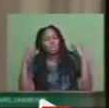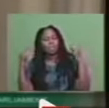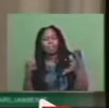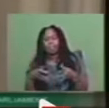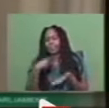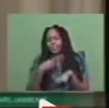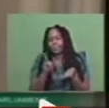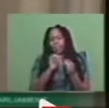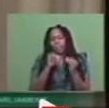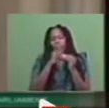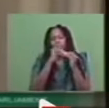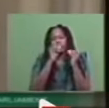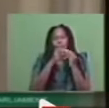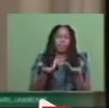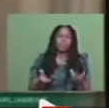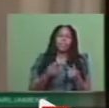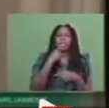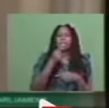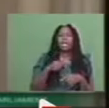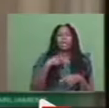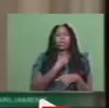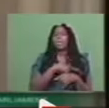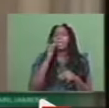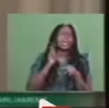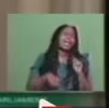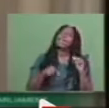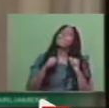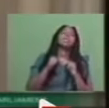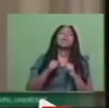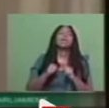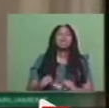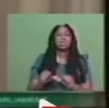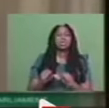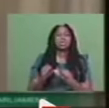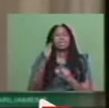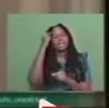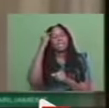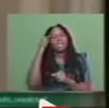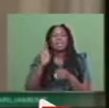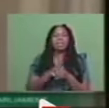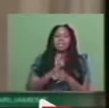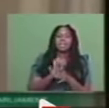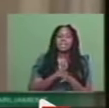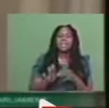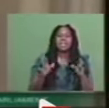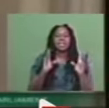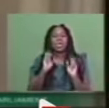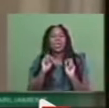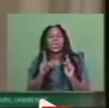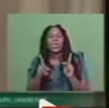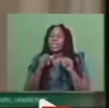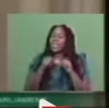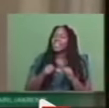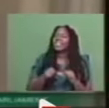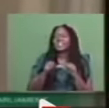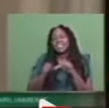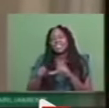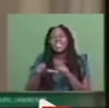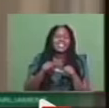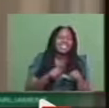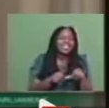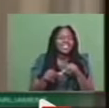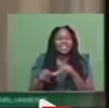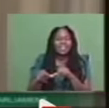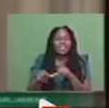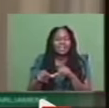of. We cannot continue business as usual with the same kind of models. It's a whole different world. I'm speaking of